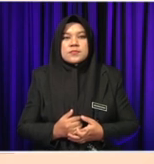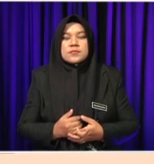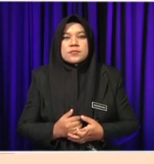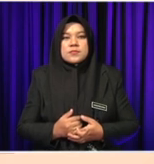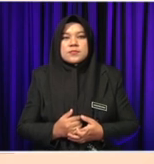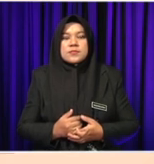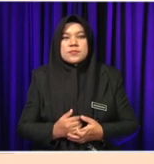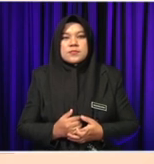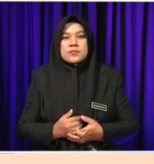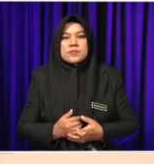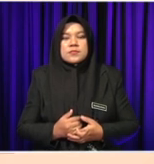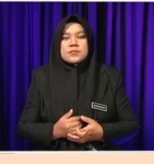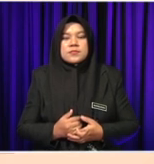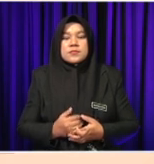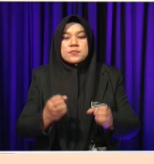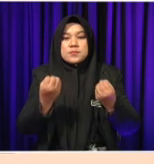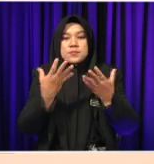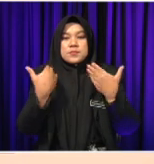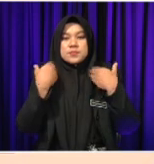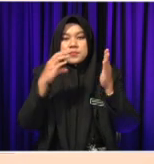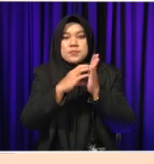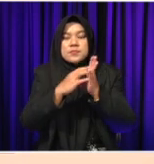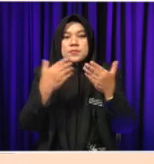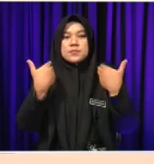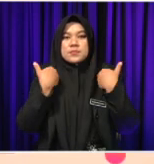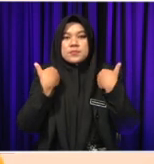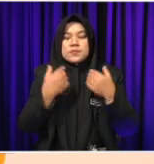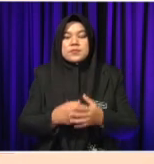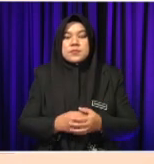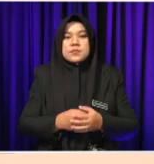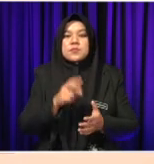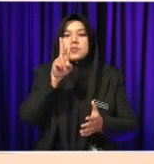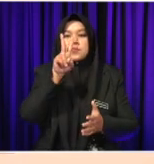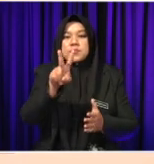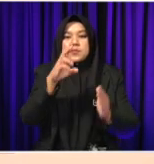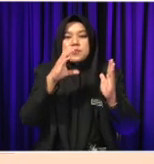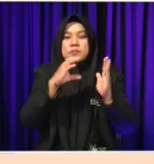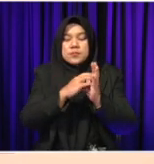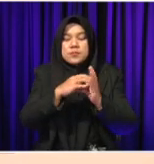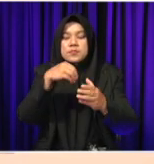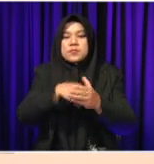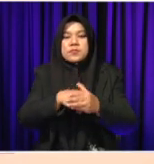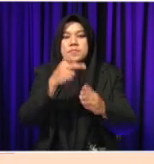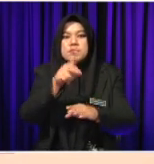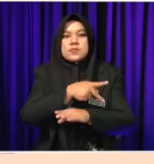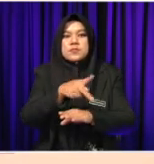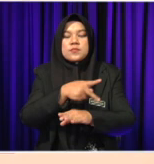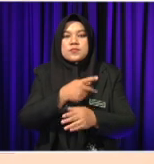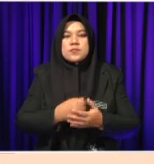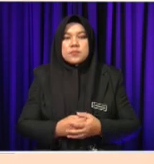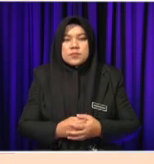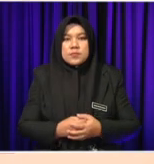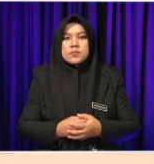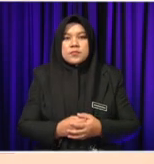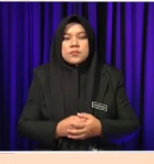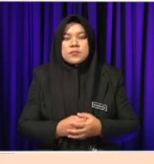Okay, how many stanzas do we have here, Mia? We have two stanzas in the poem, madam. Exactly, spot on. We have